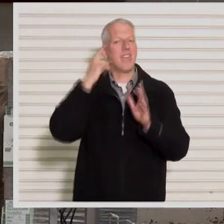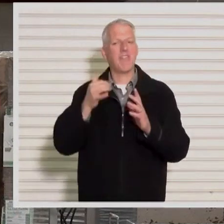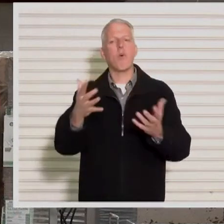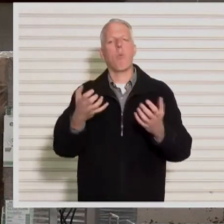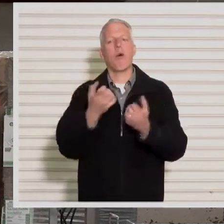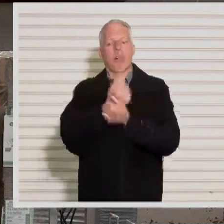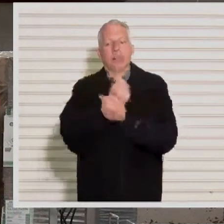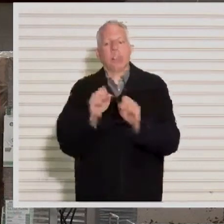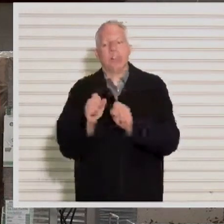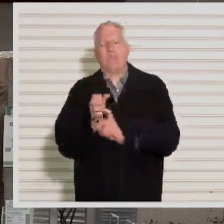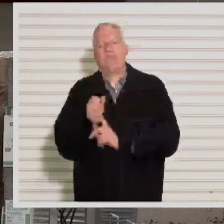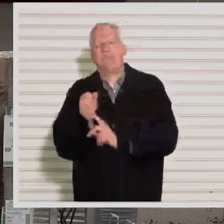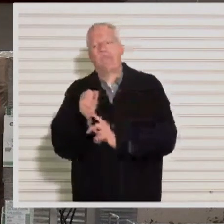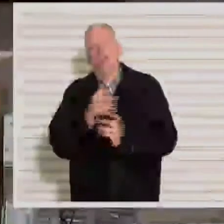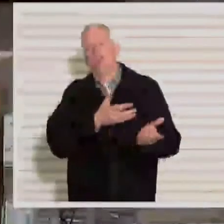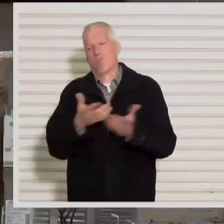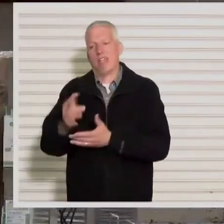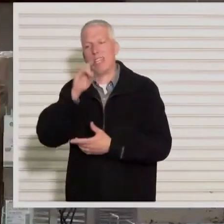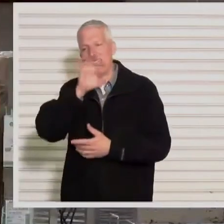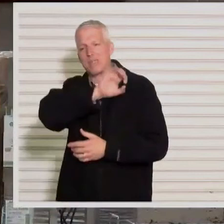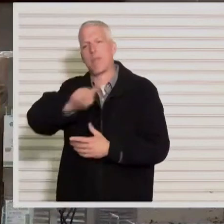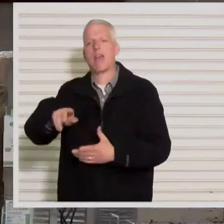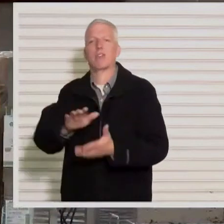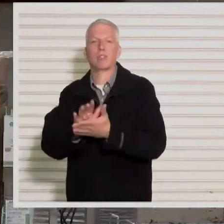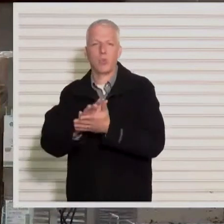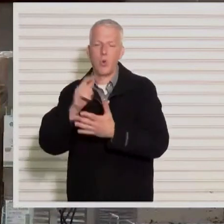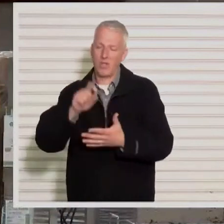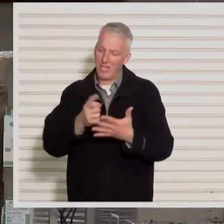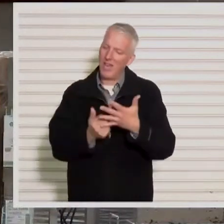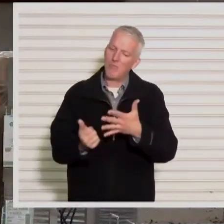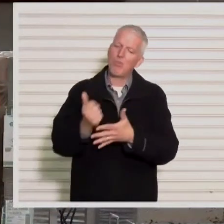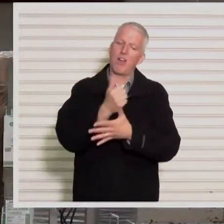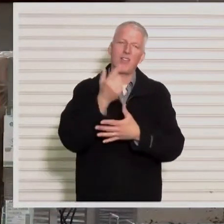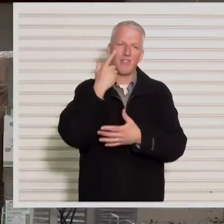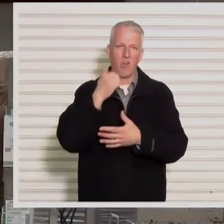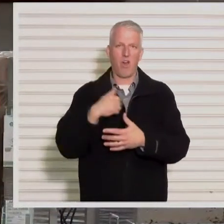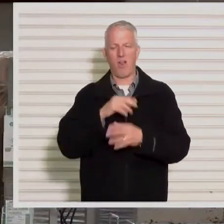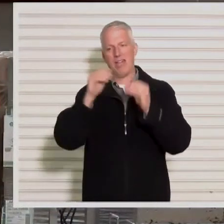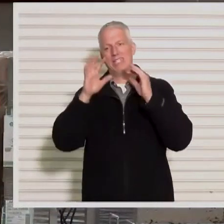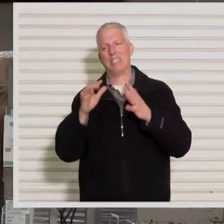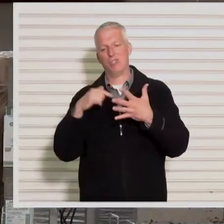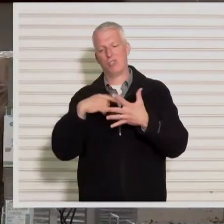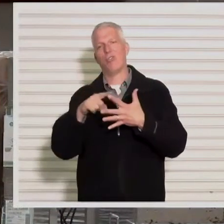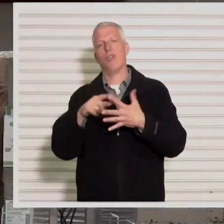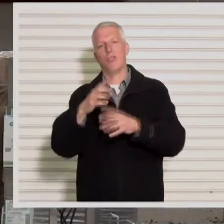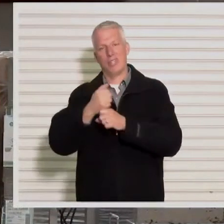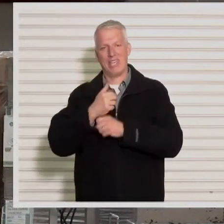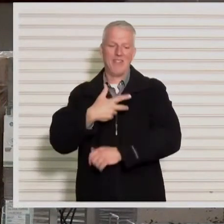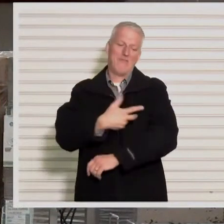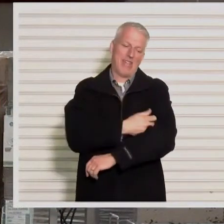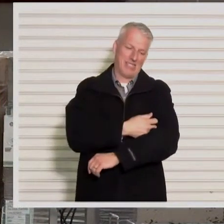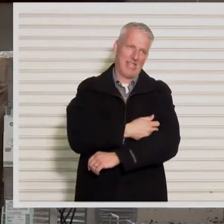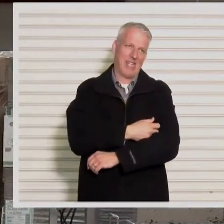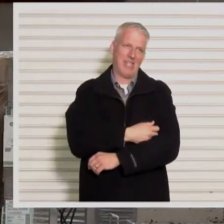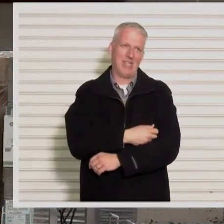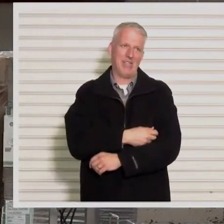safely do that. And in order to do that, we need to prioritize for our teachers as well. As more, to your